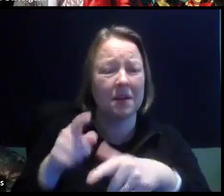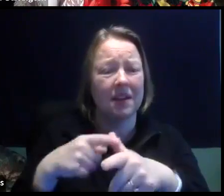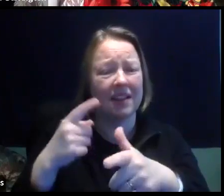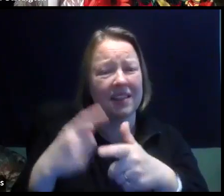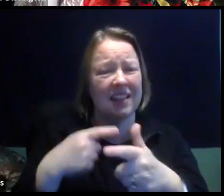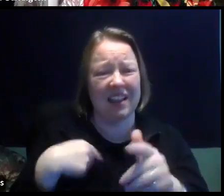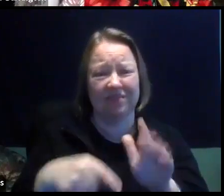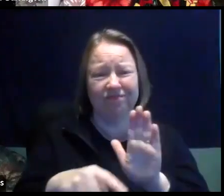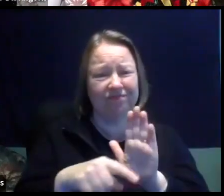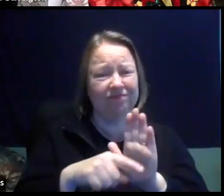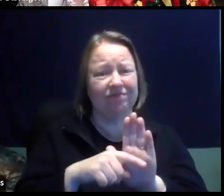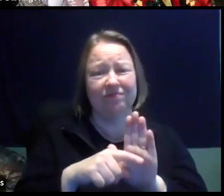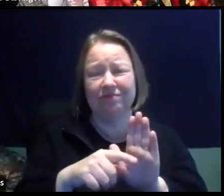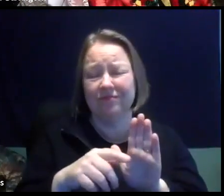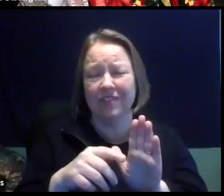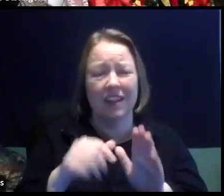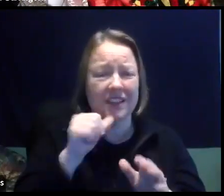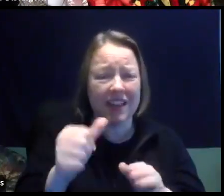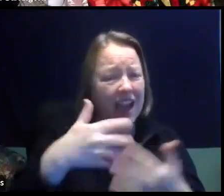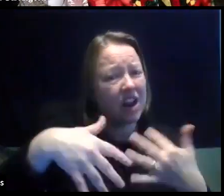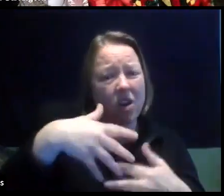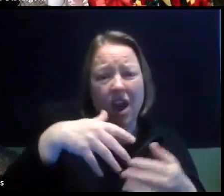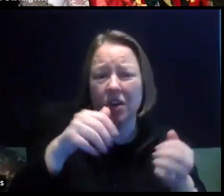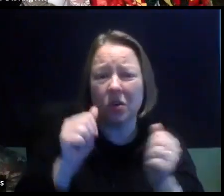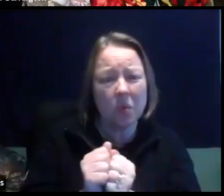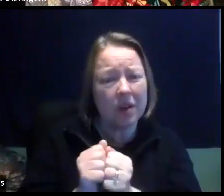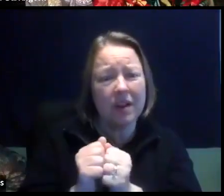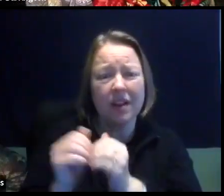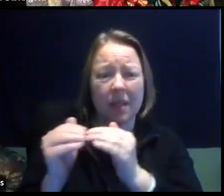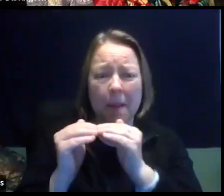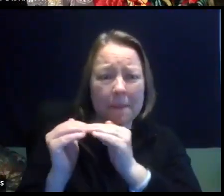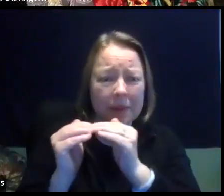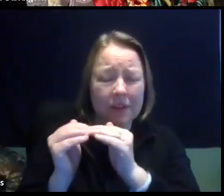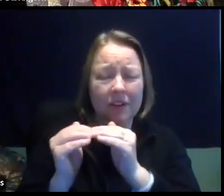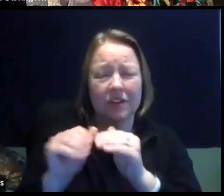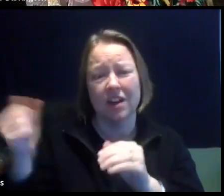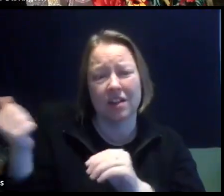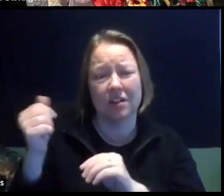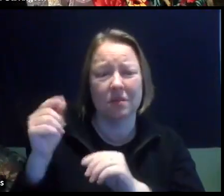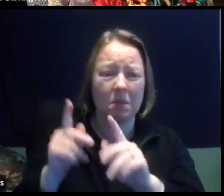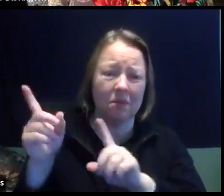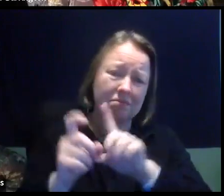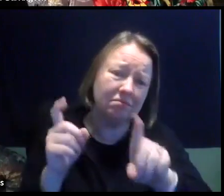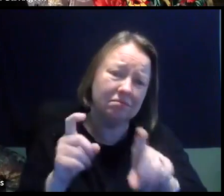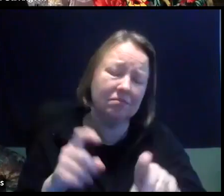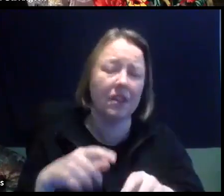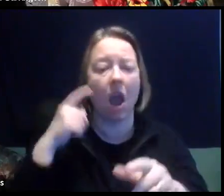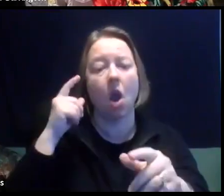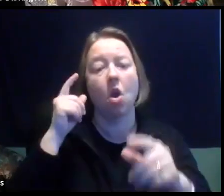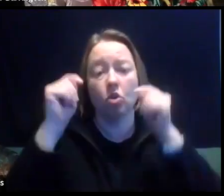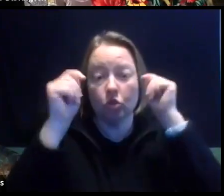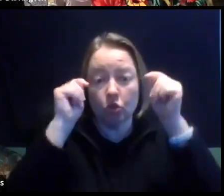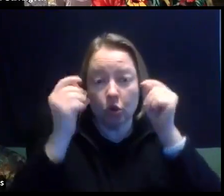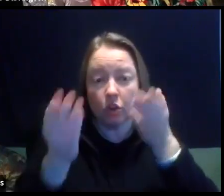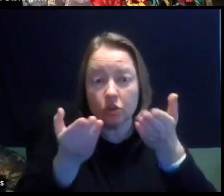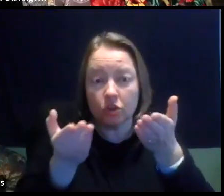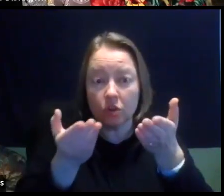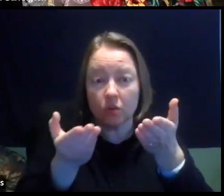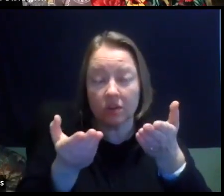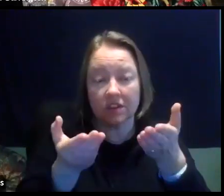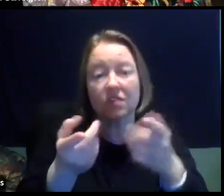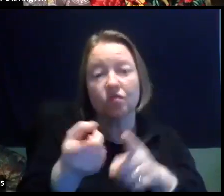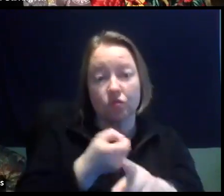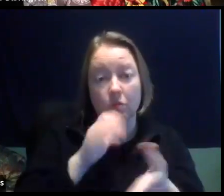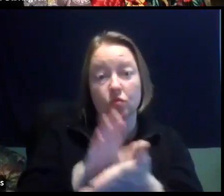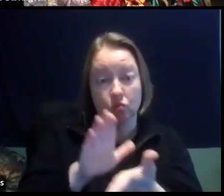and interactions of your peers. Tutoring services are afforded by the school. All